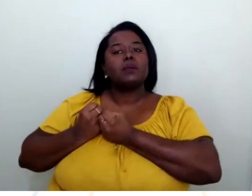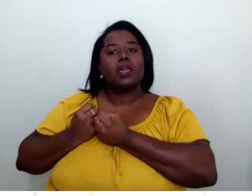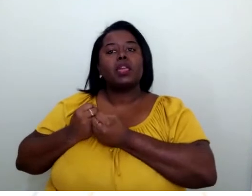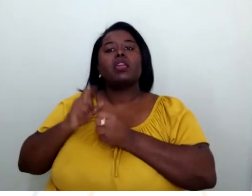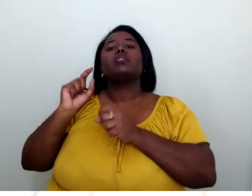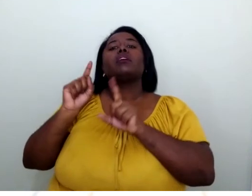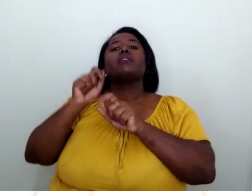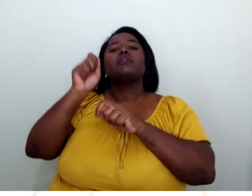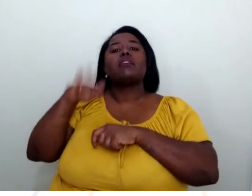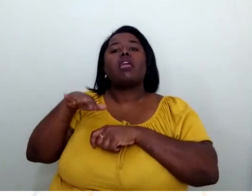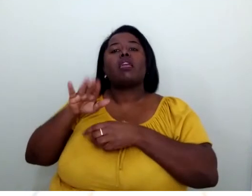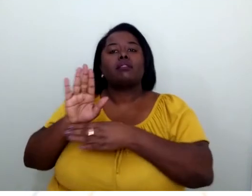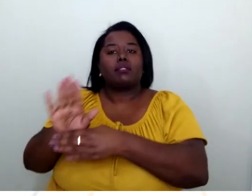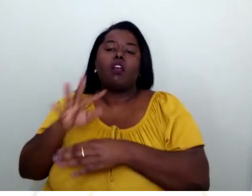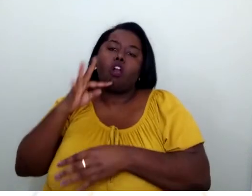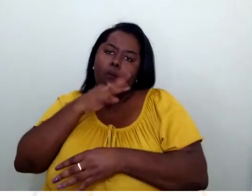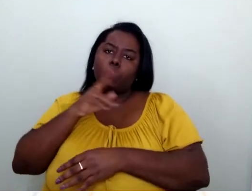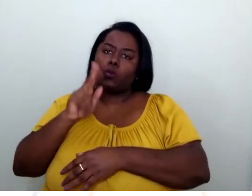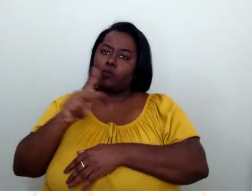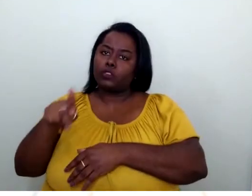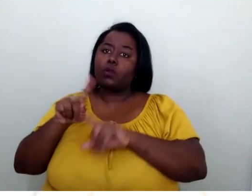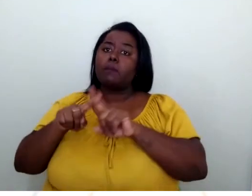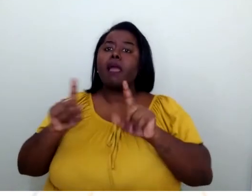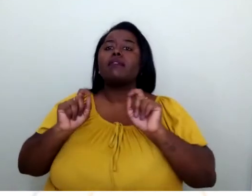Really helping students understand,